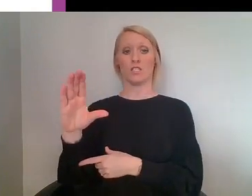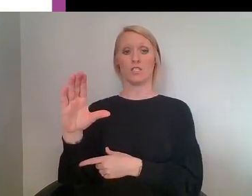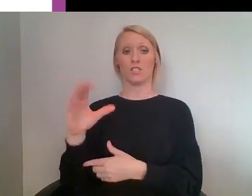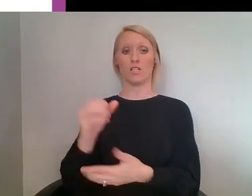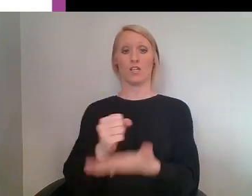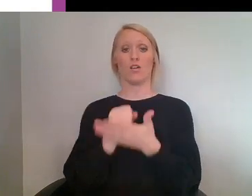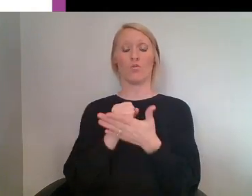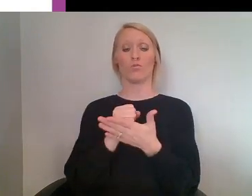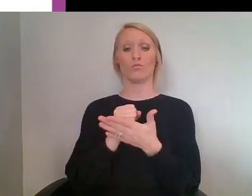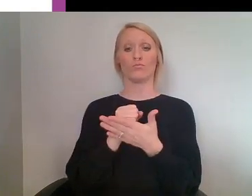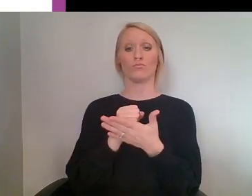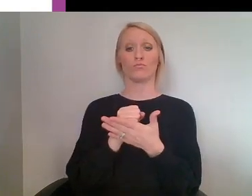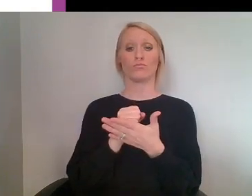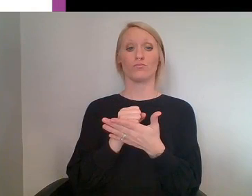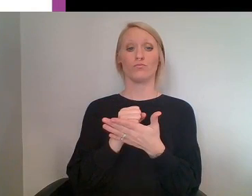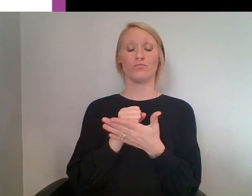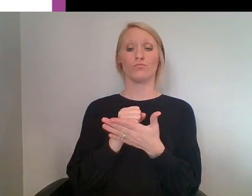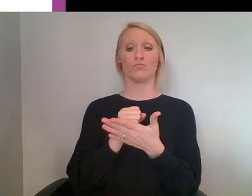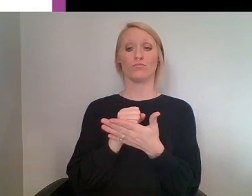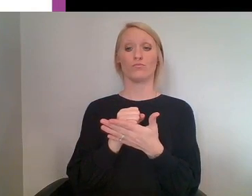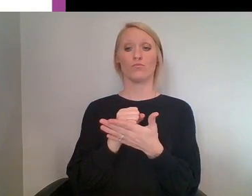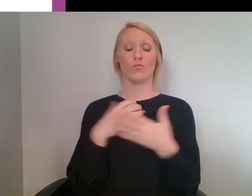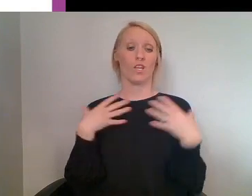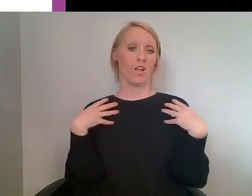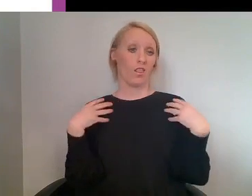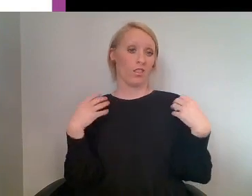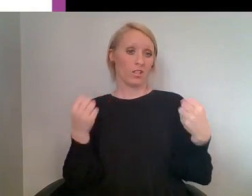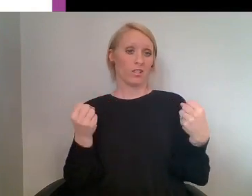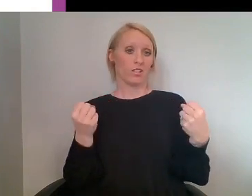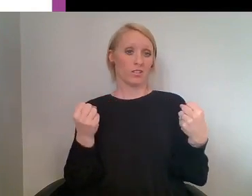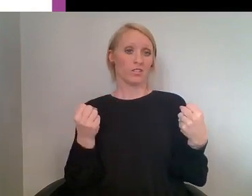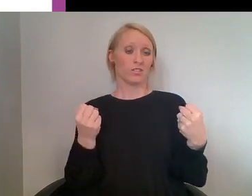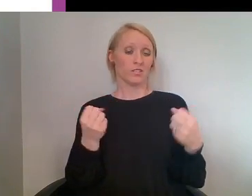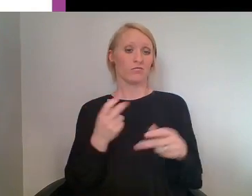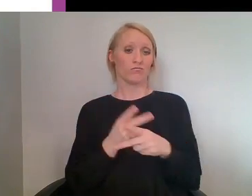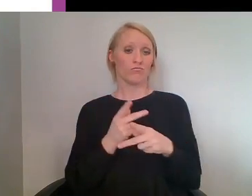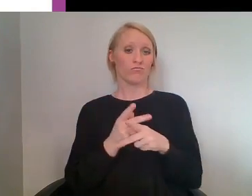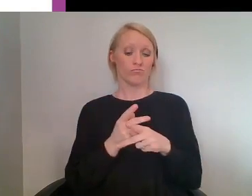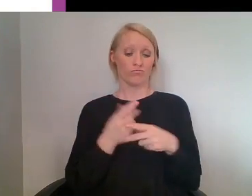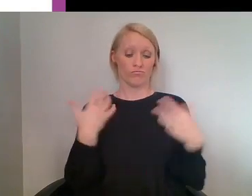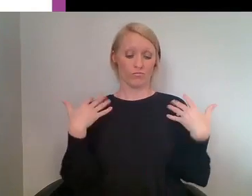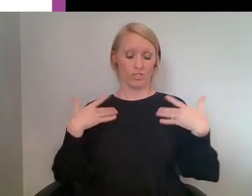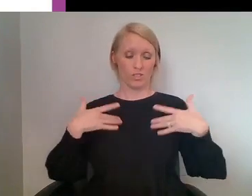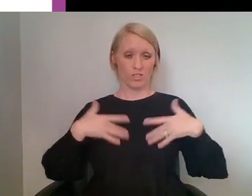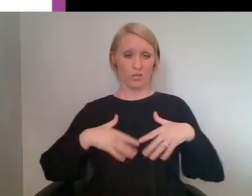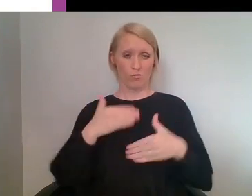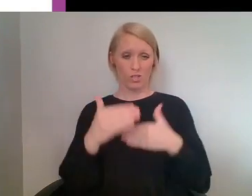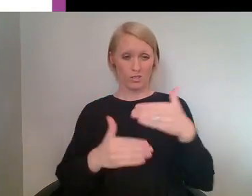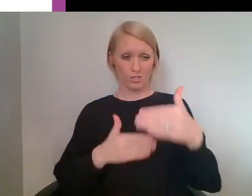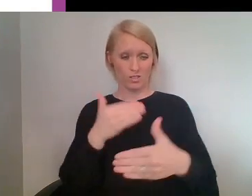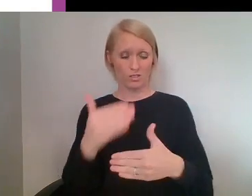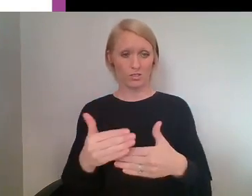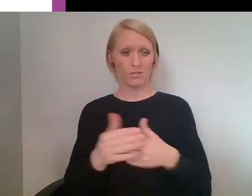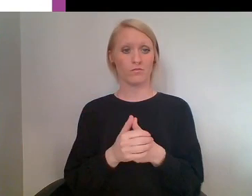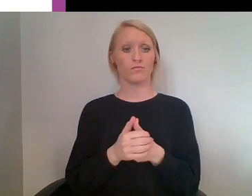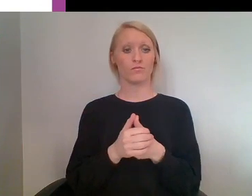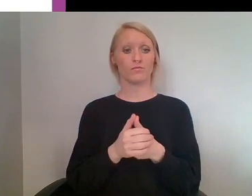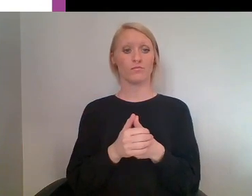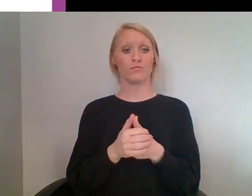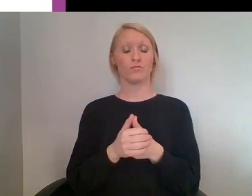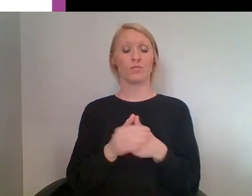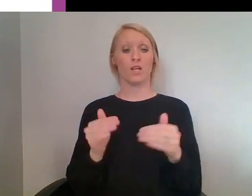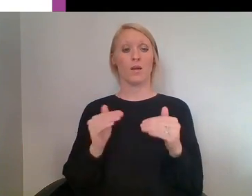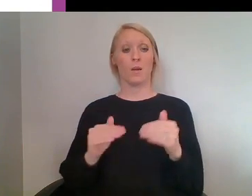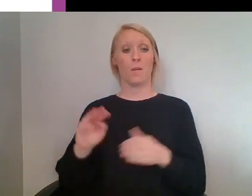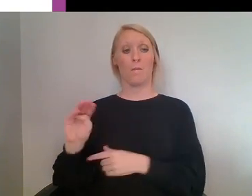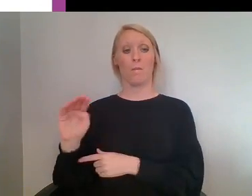function properly. Right now, it's really important that we're all having healthy immune systems, right? So getting plenty of zinc helps there. And then magnesium is